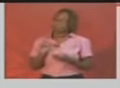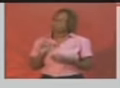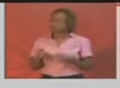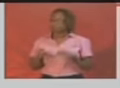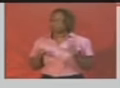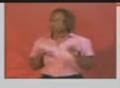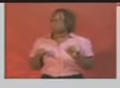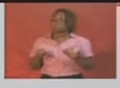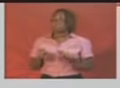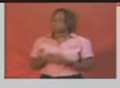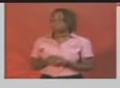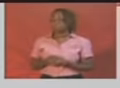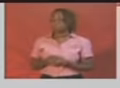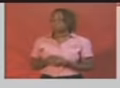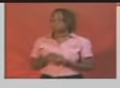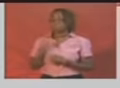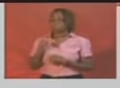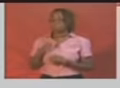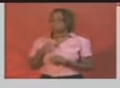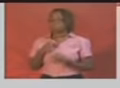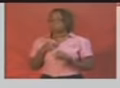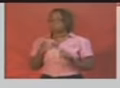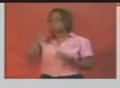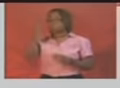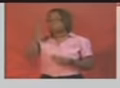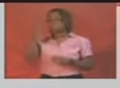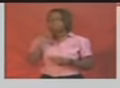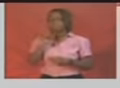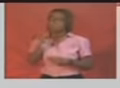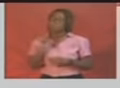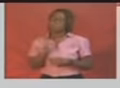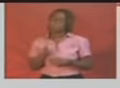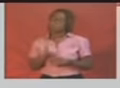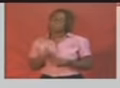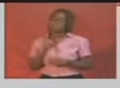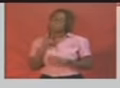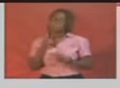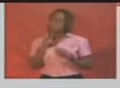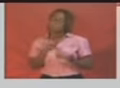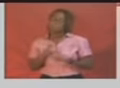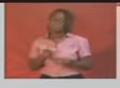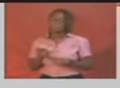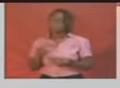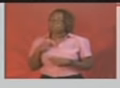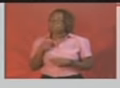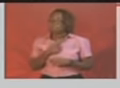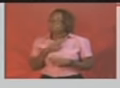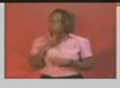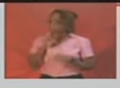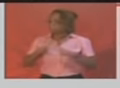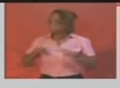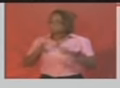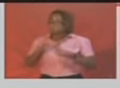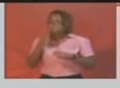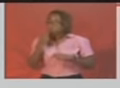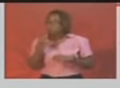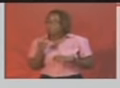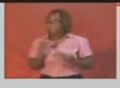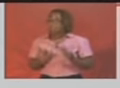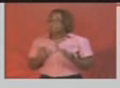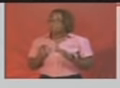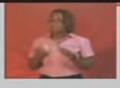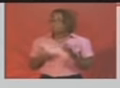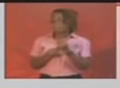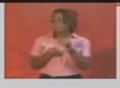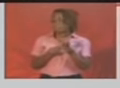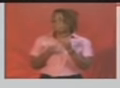whole from all infectious disease or from all deaths in the system. But again, it's excess deaths from a particular